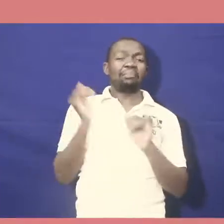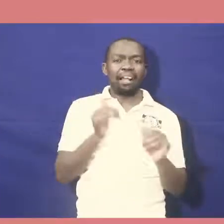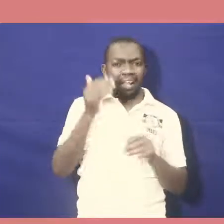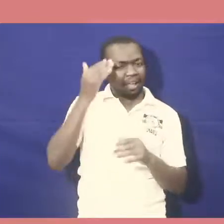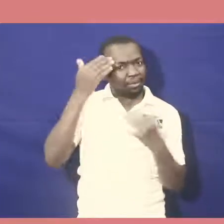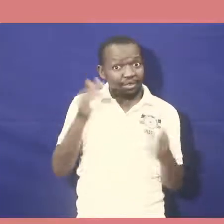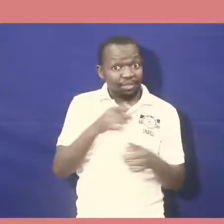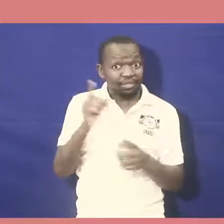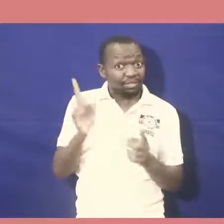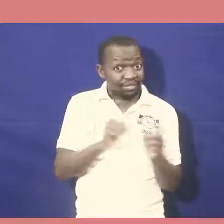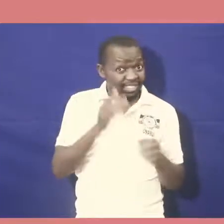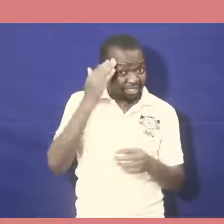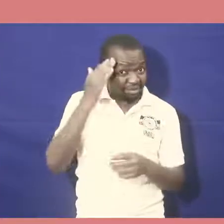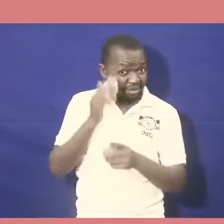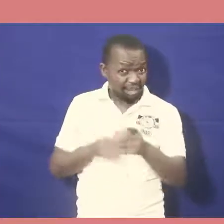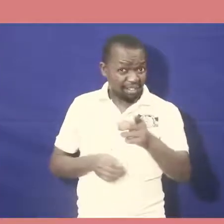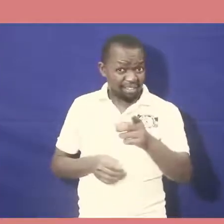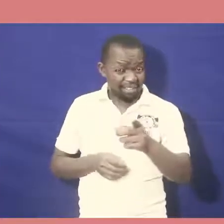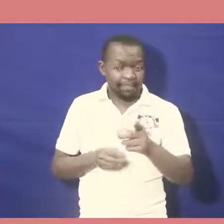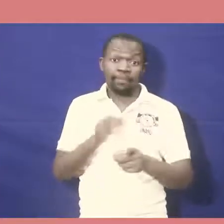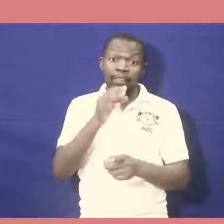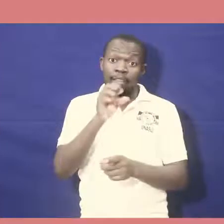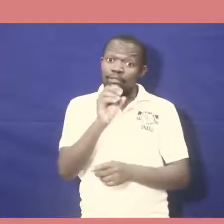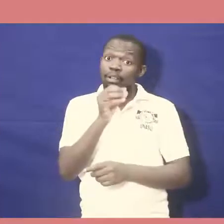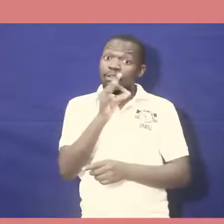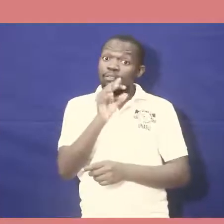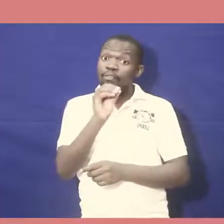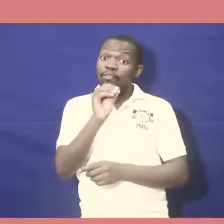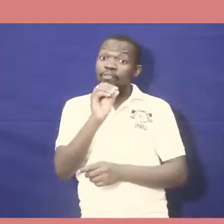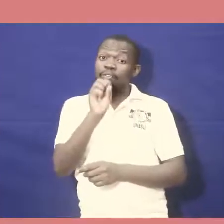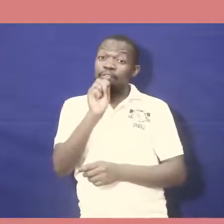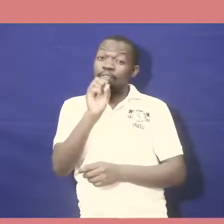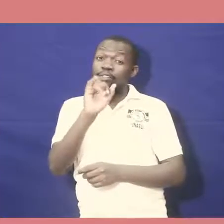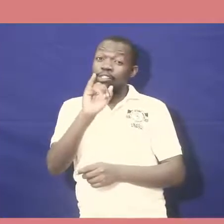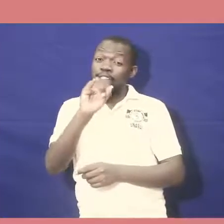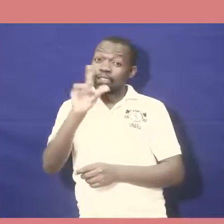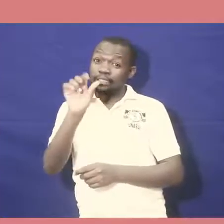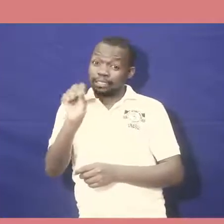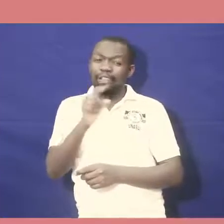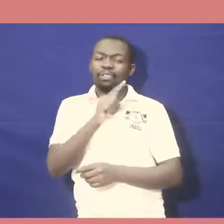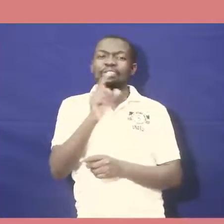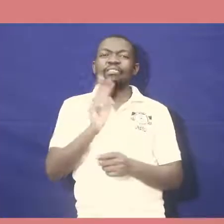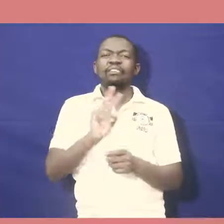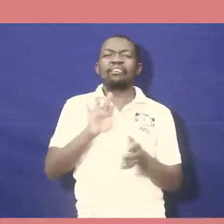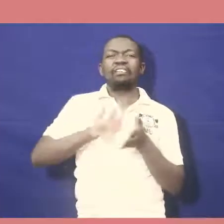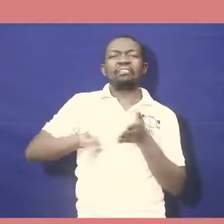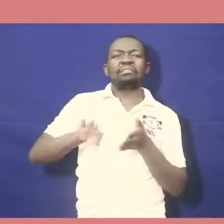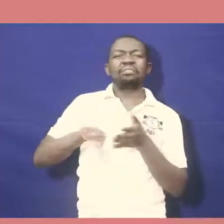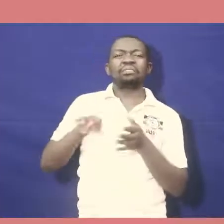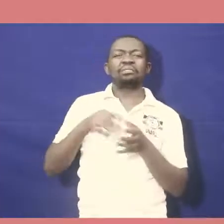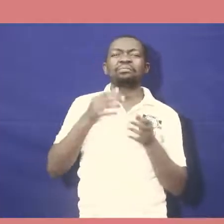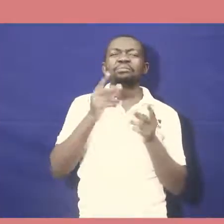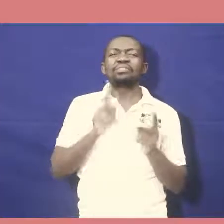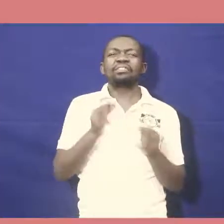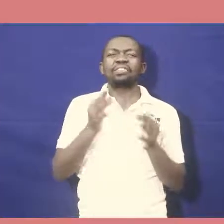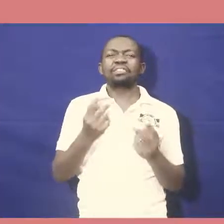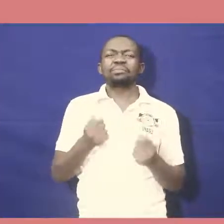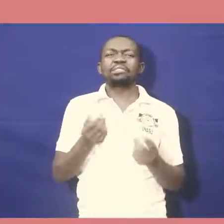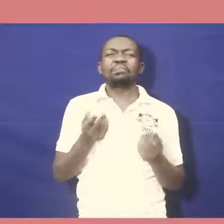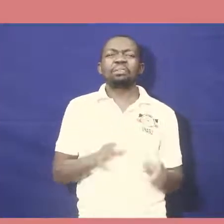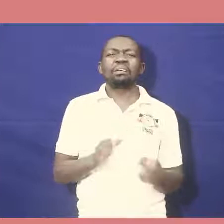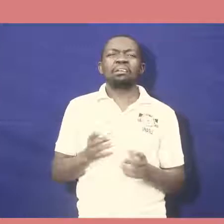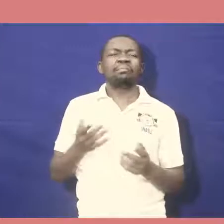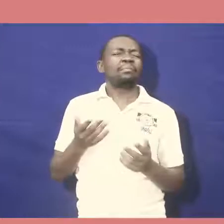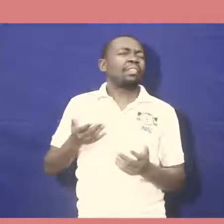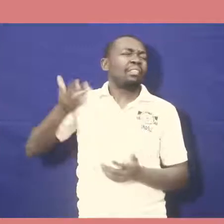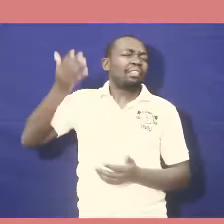know the song. So fossils are the remains of living things that died millions of